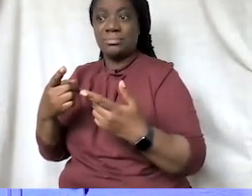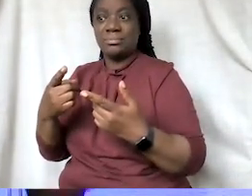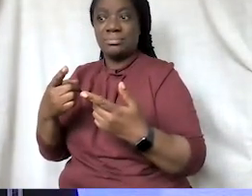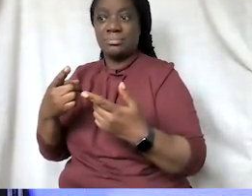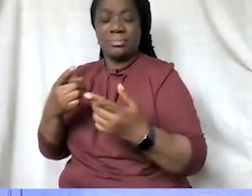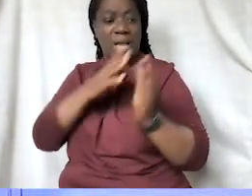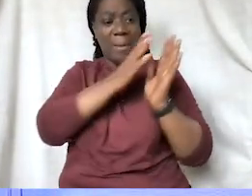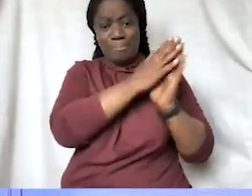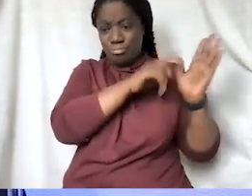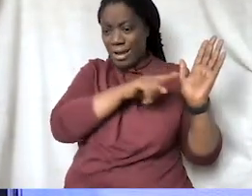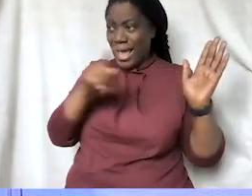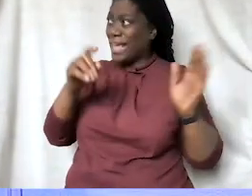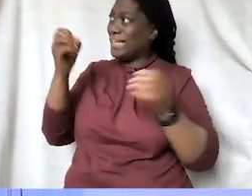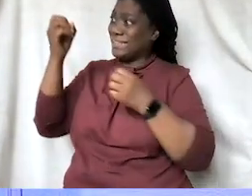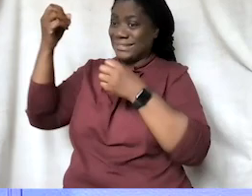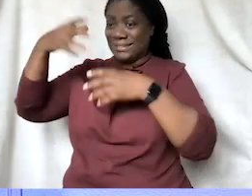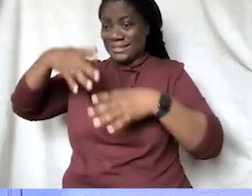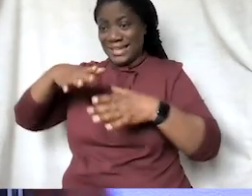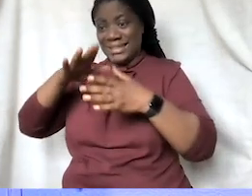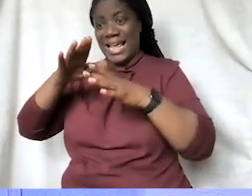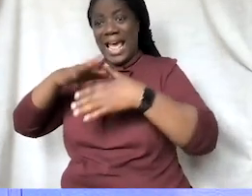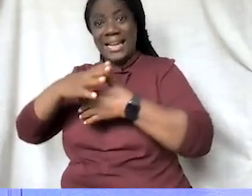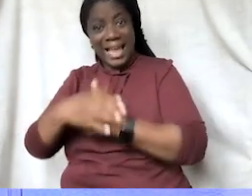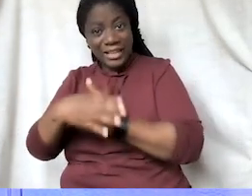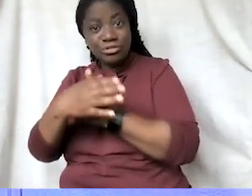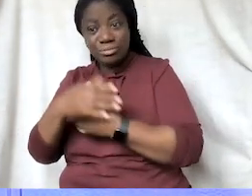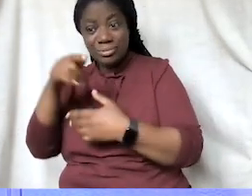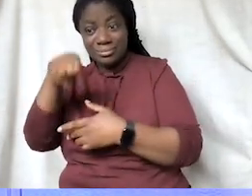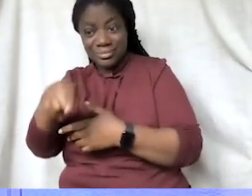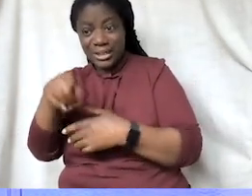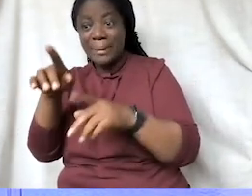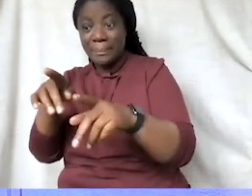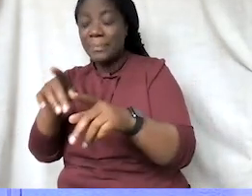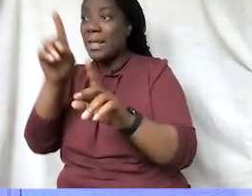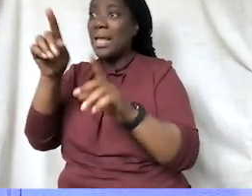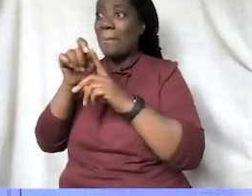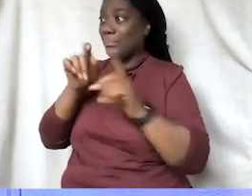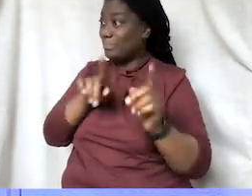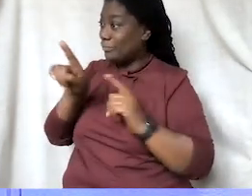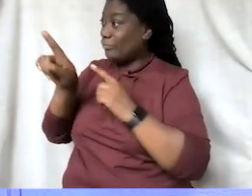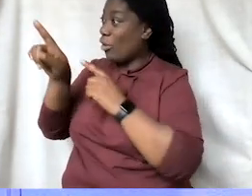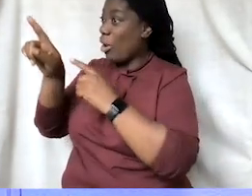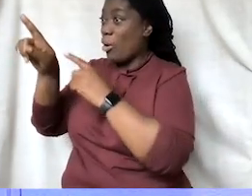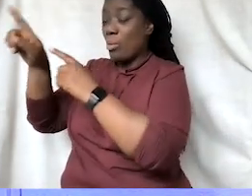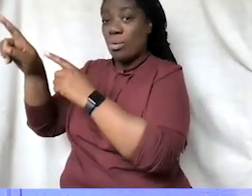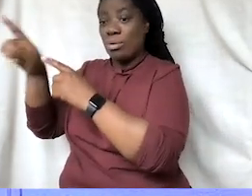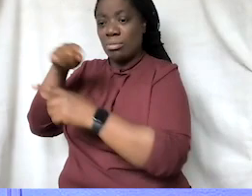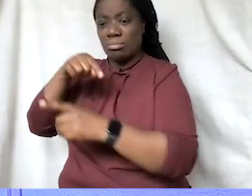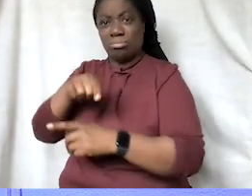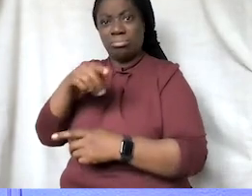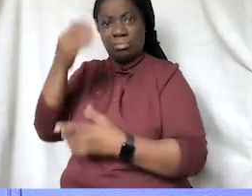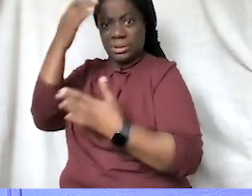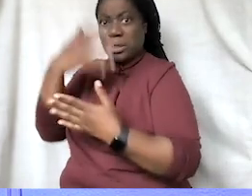an angel to the aid of God's messenger. And he went out and followed him. And he did not know where he